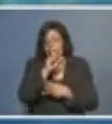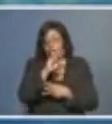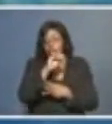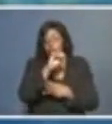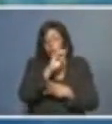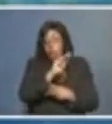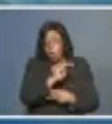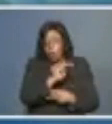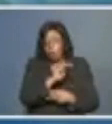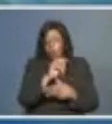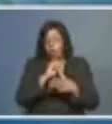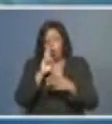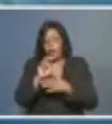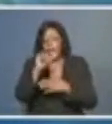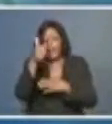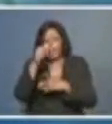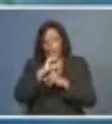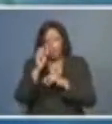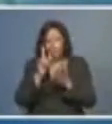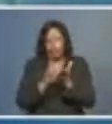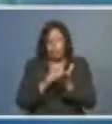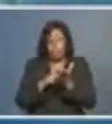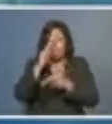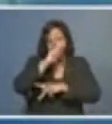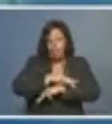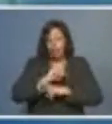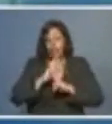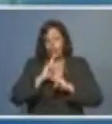www.znsbahamas.com, as well as any of our social media platforms to